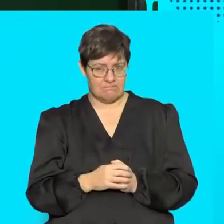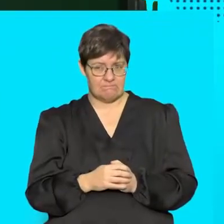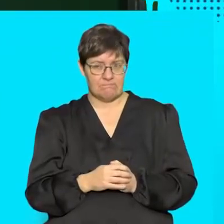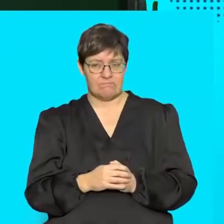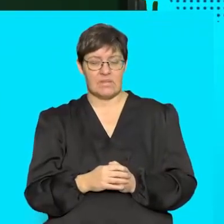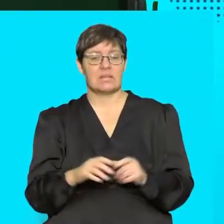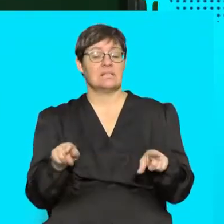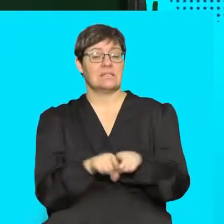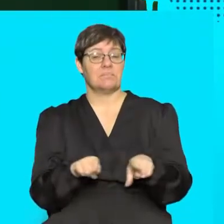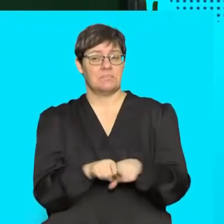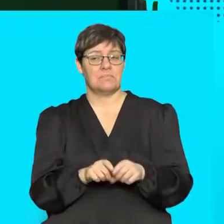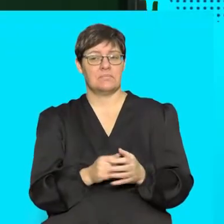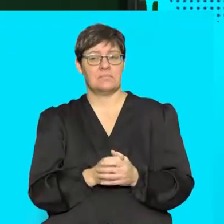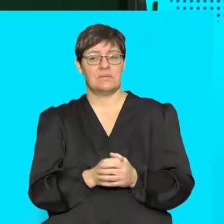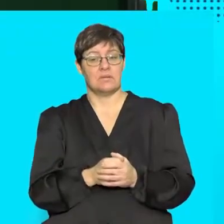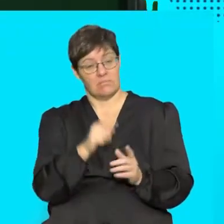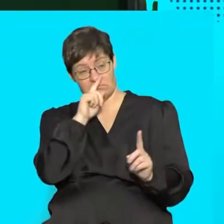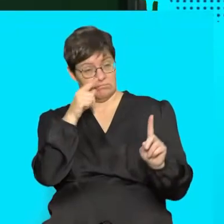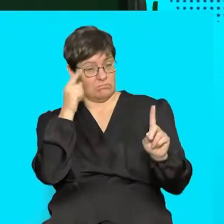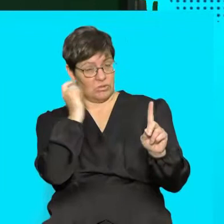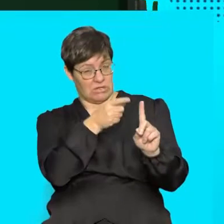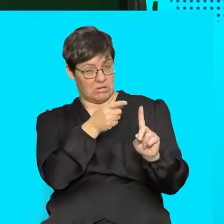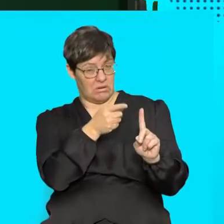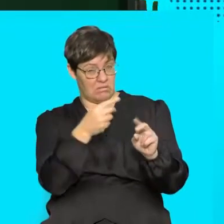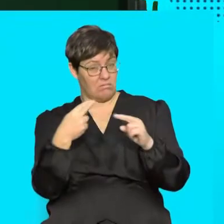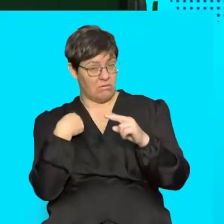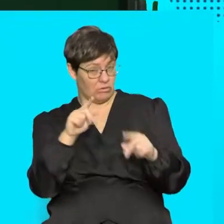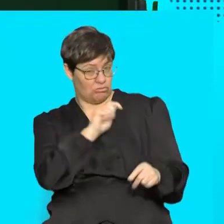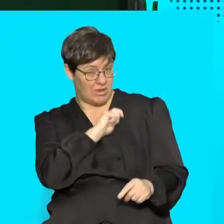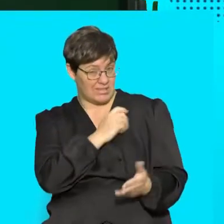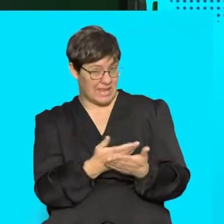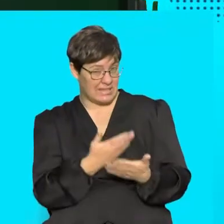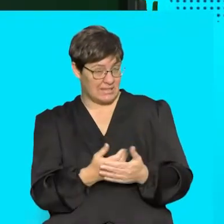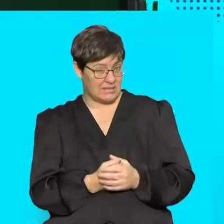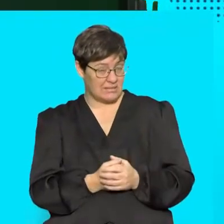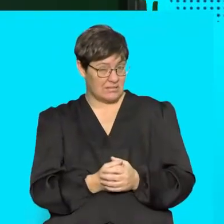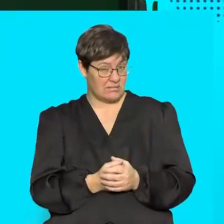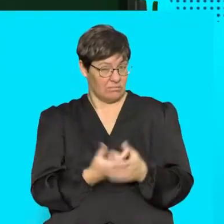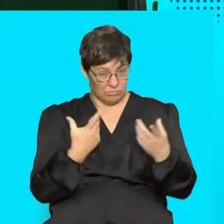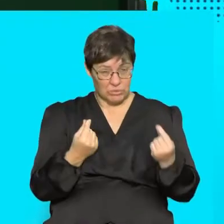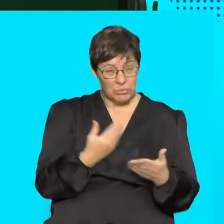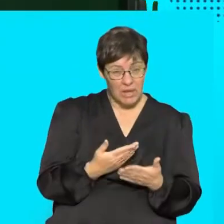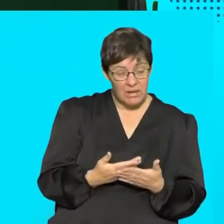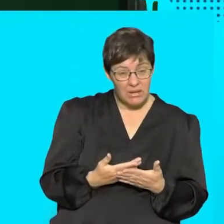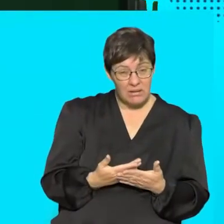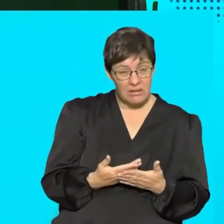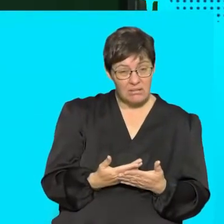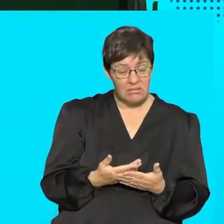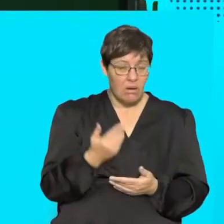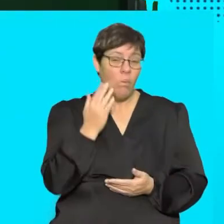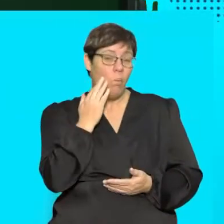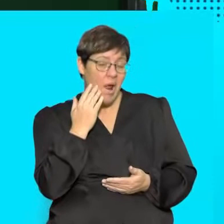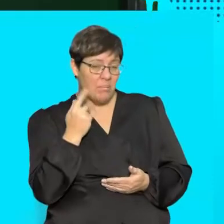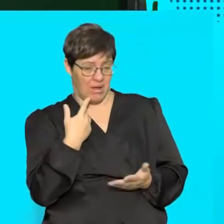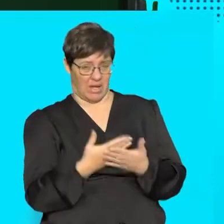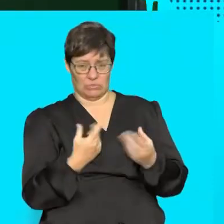we'd like to talk about also, is this prediction really good? Is that reliable? Can I use it? And